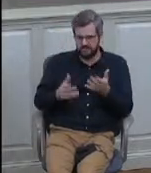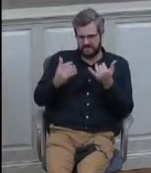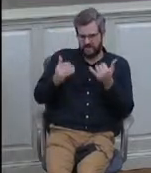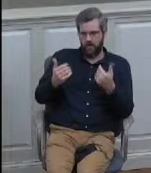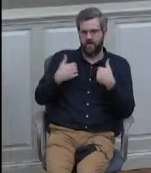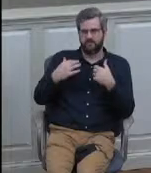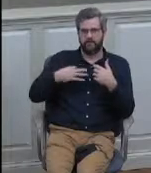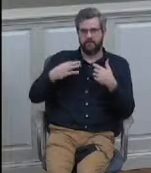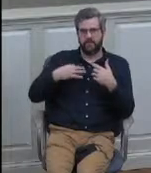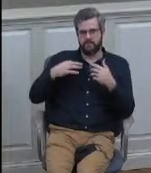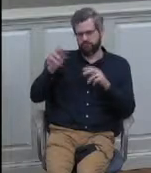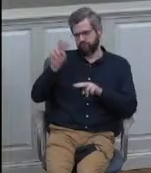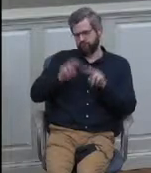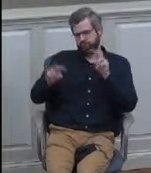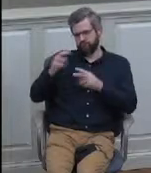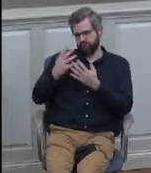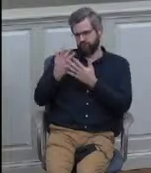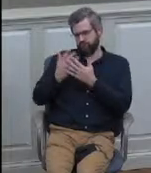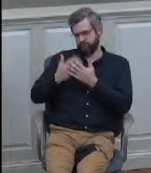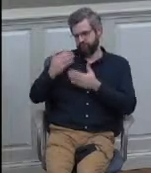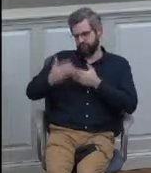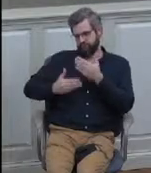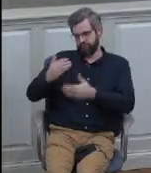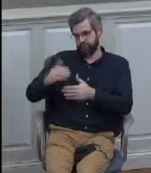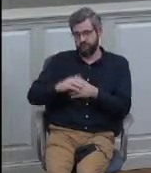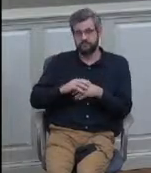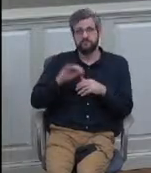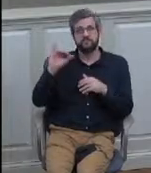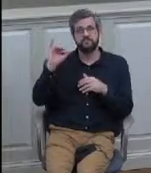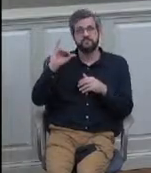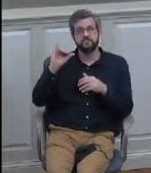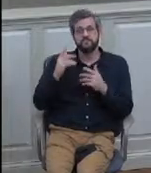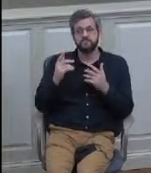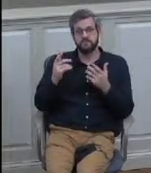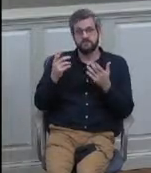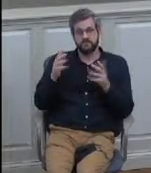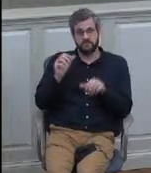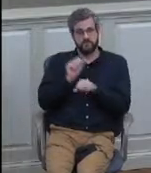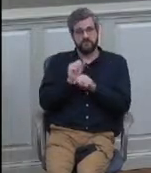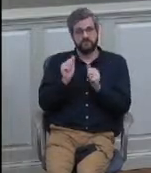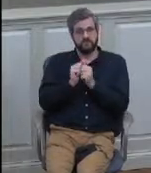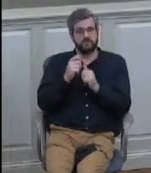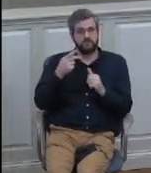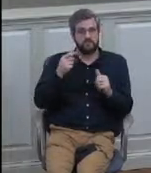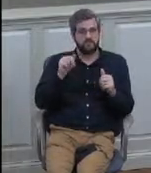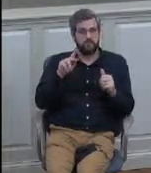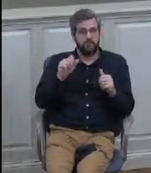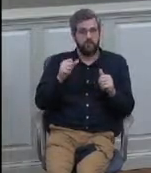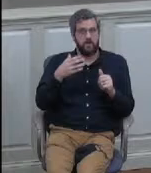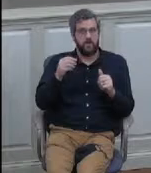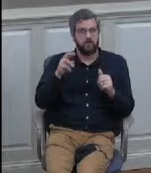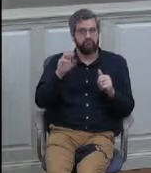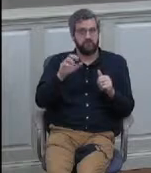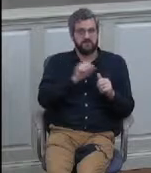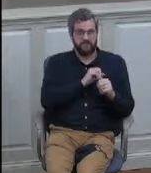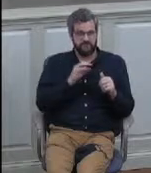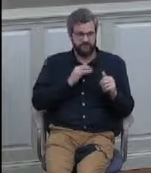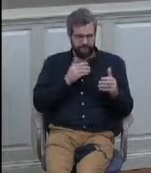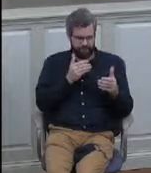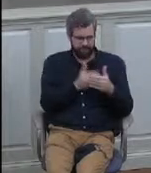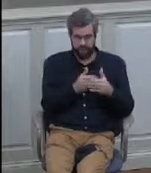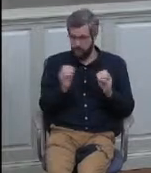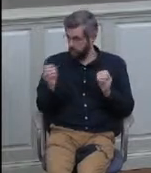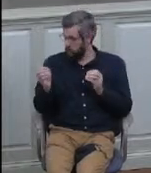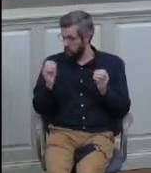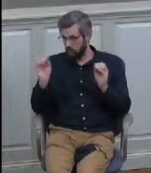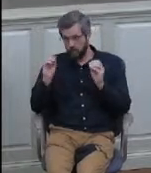those. And we've already been working with Parks and Rec staff. I've worked with them pretty closely in the absence of a